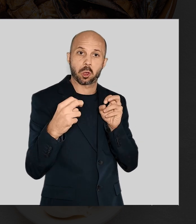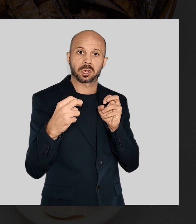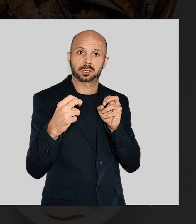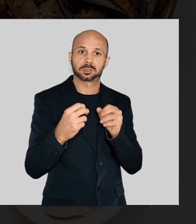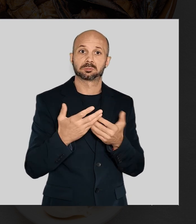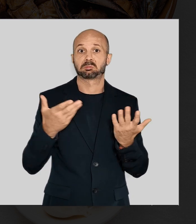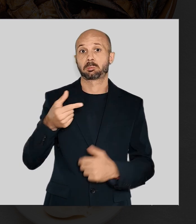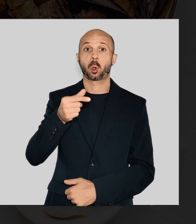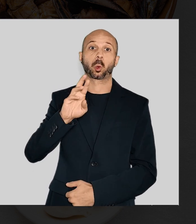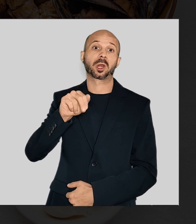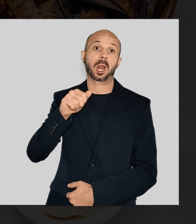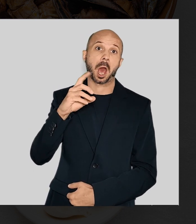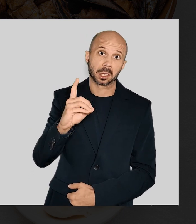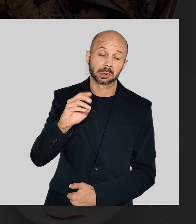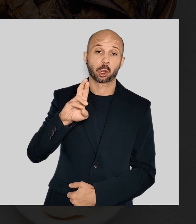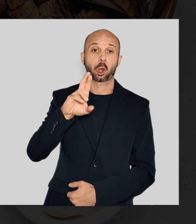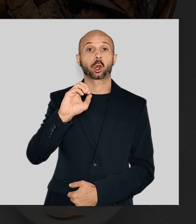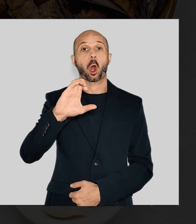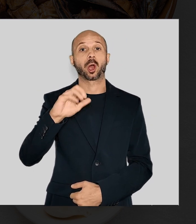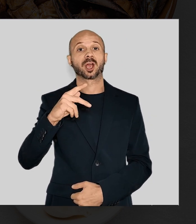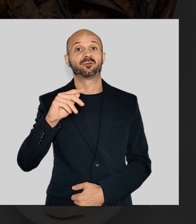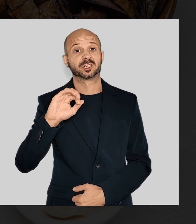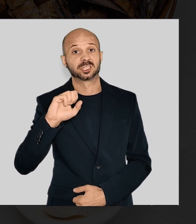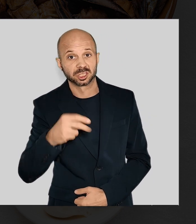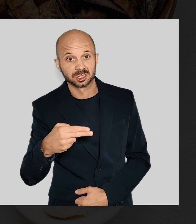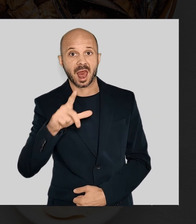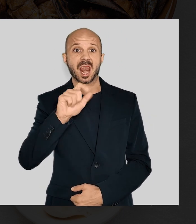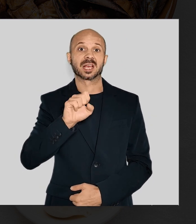gurnard, rockfish, lesser weaver,